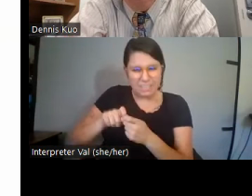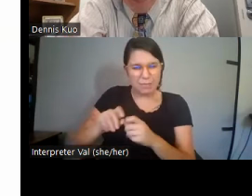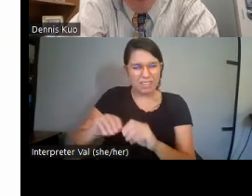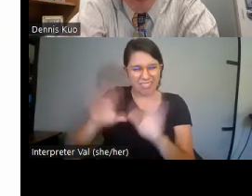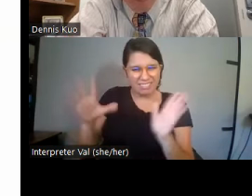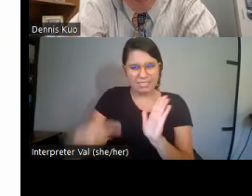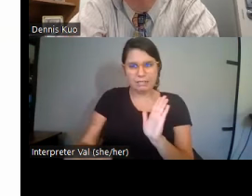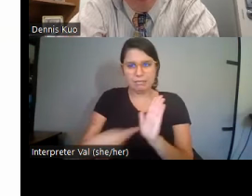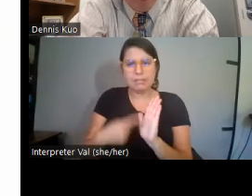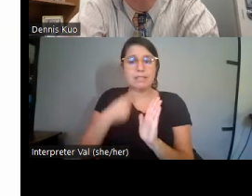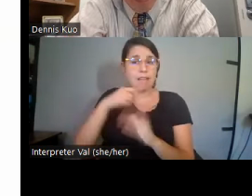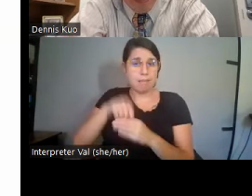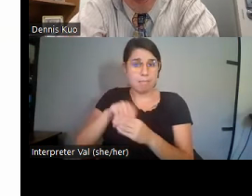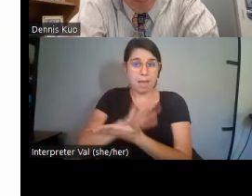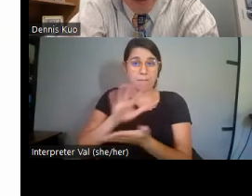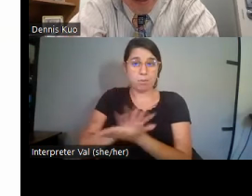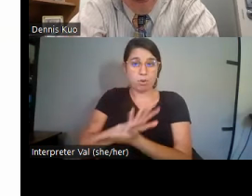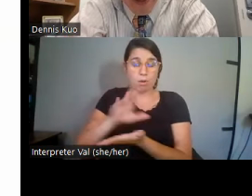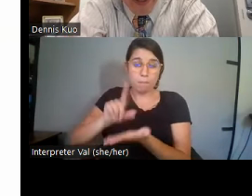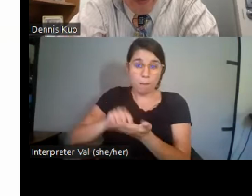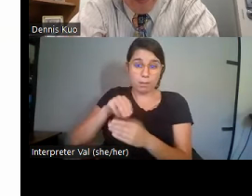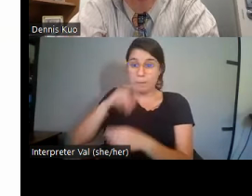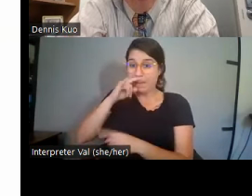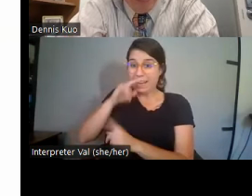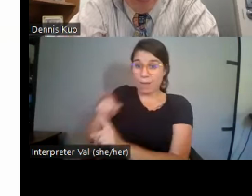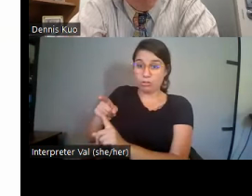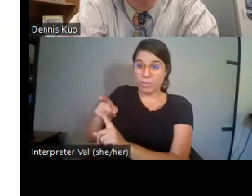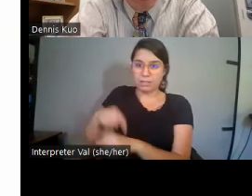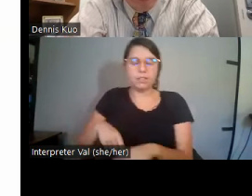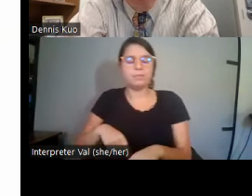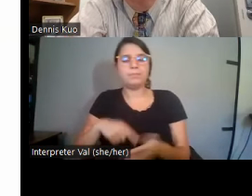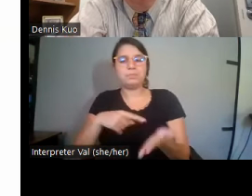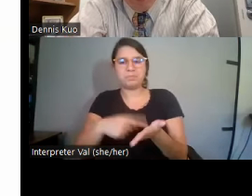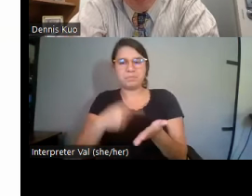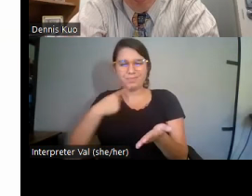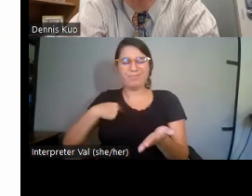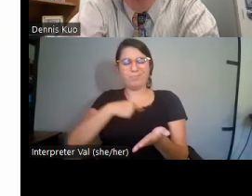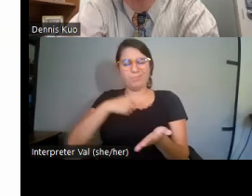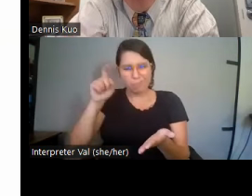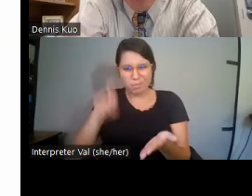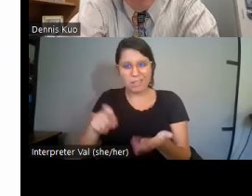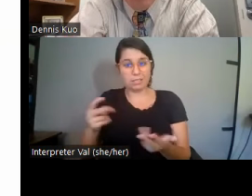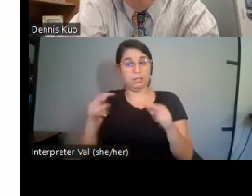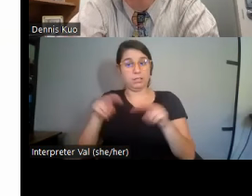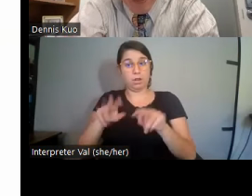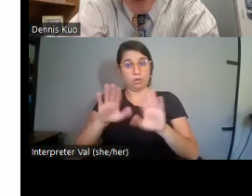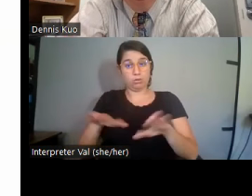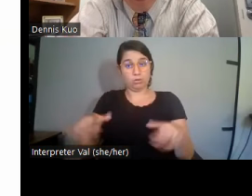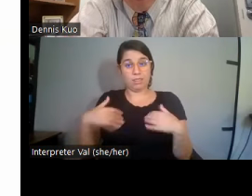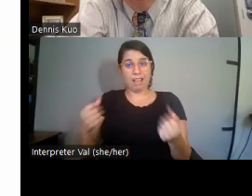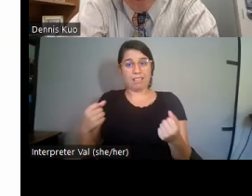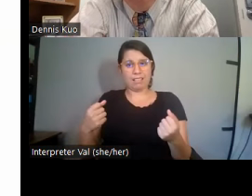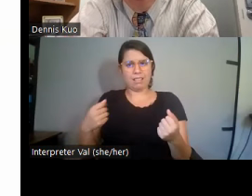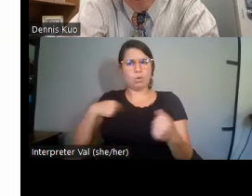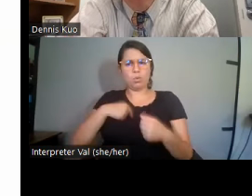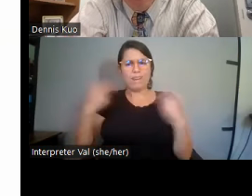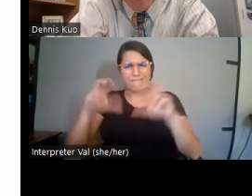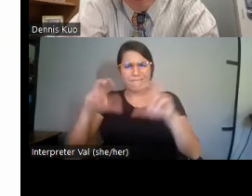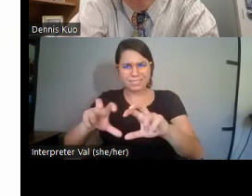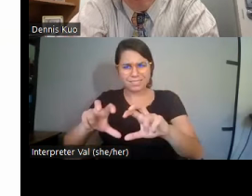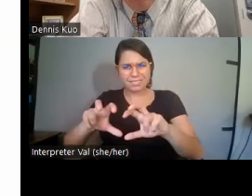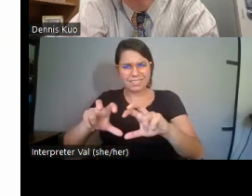the paper published in Pediatrics that we need to view children's health as an investment and not a place